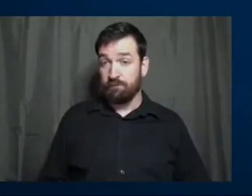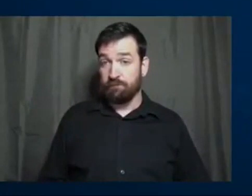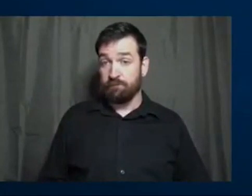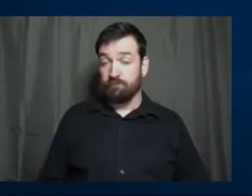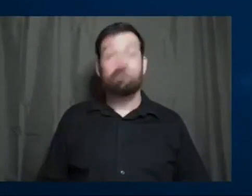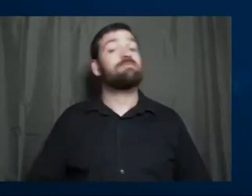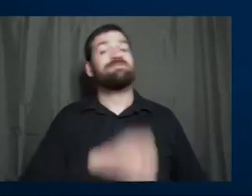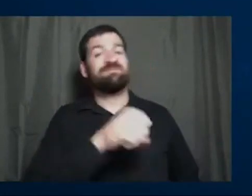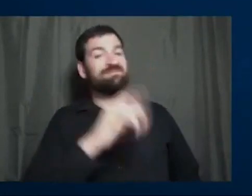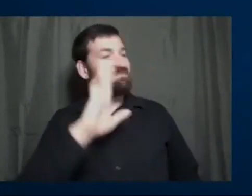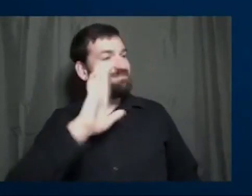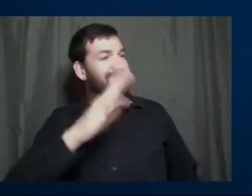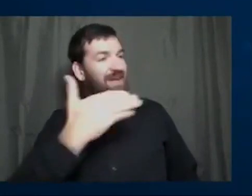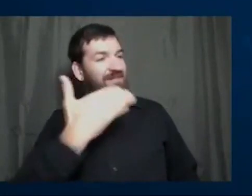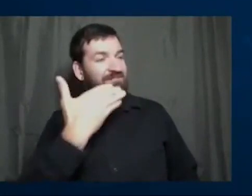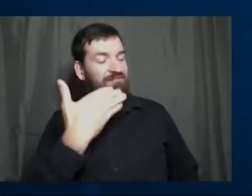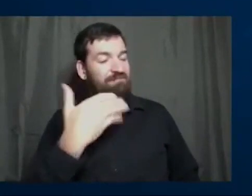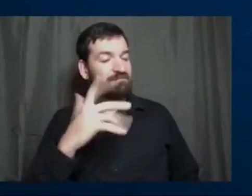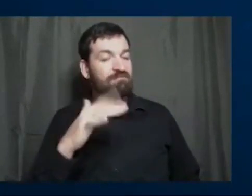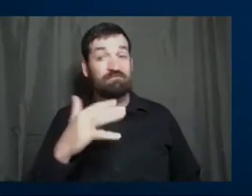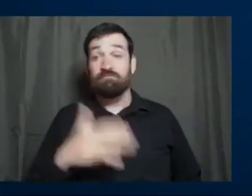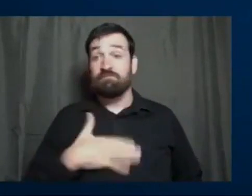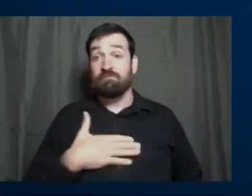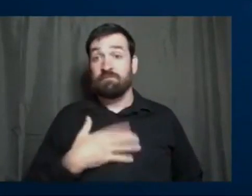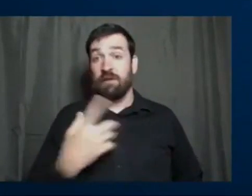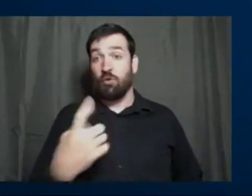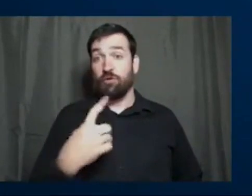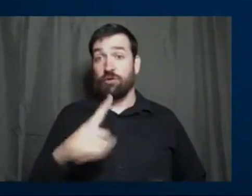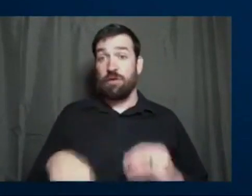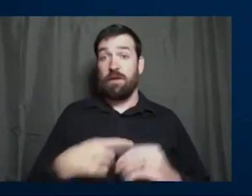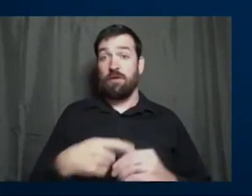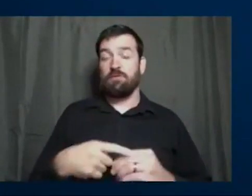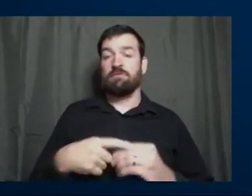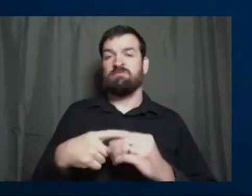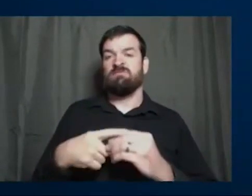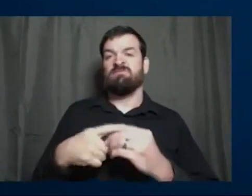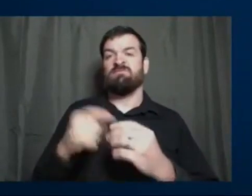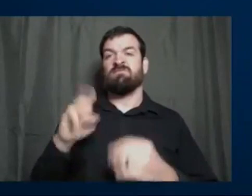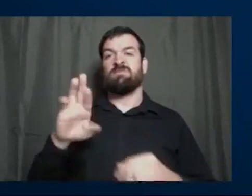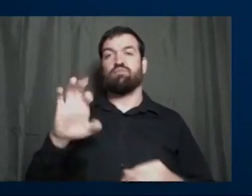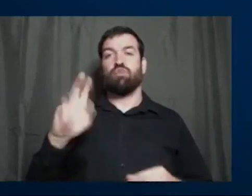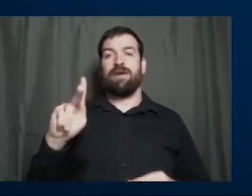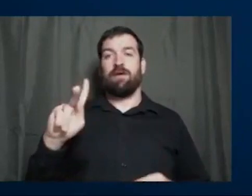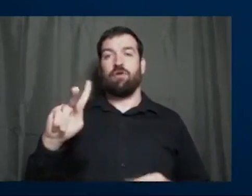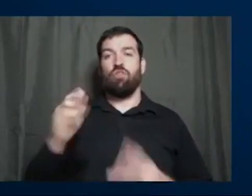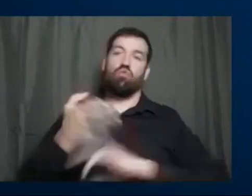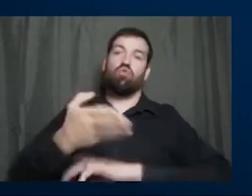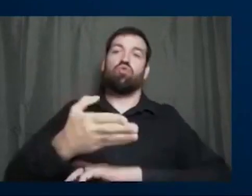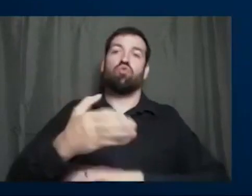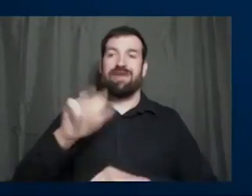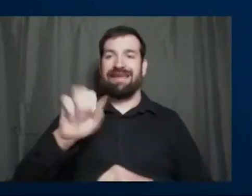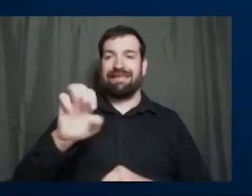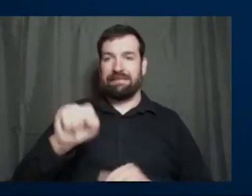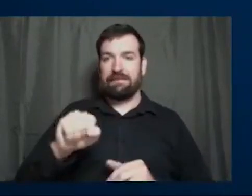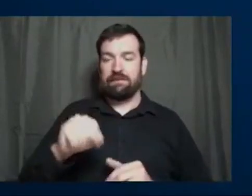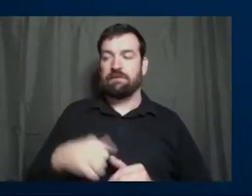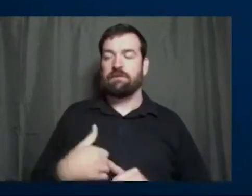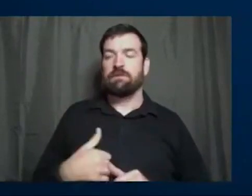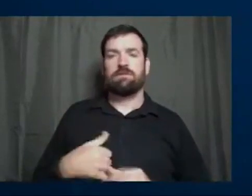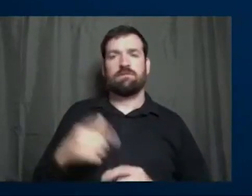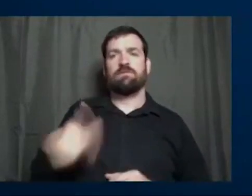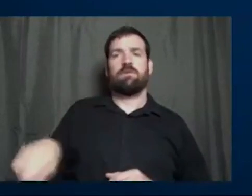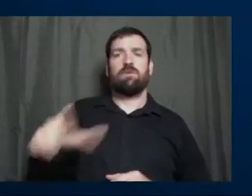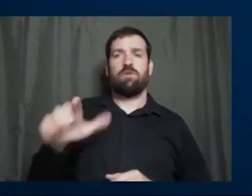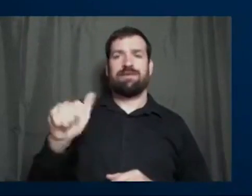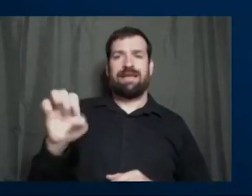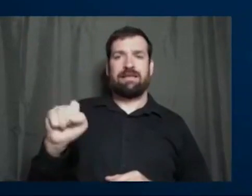Yes, hi guys. I'm glad that viewer question came in about breakthrough cases. We just wanted to ask also about, because these cases we're now